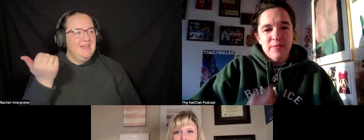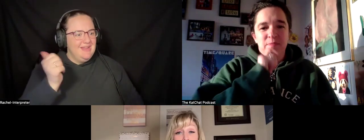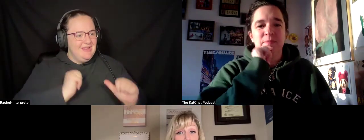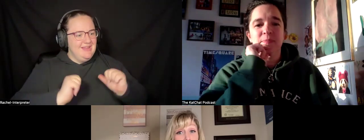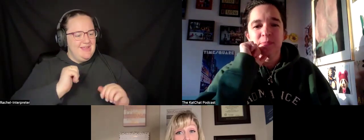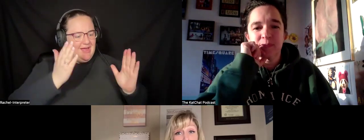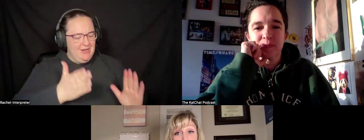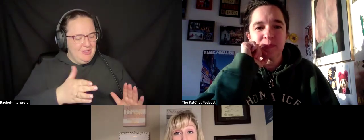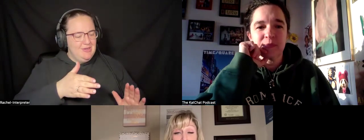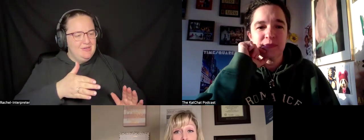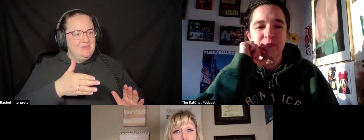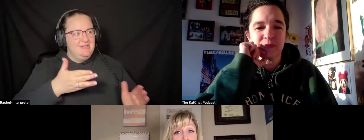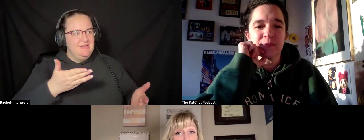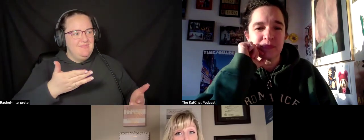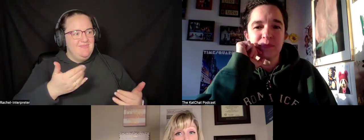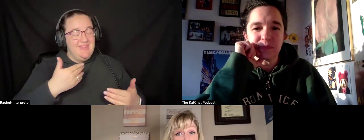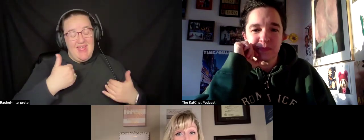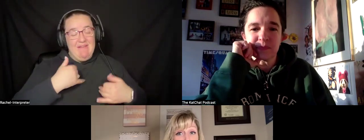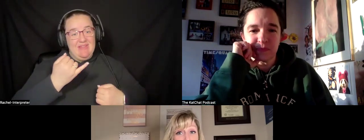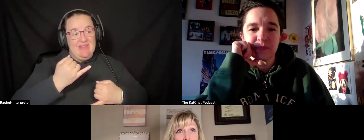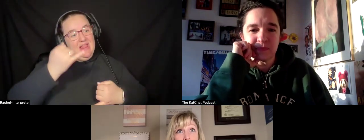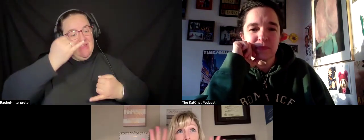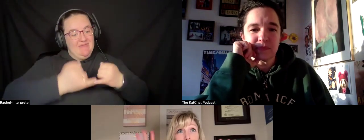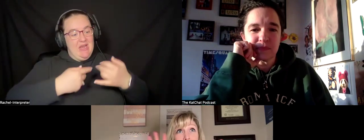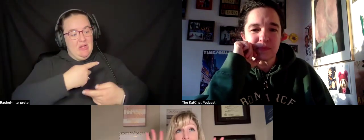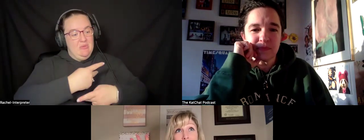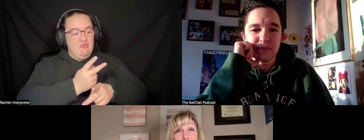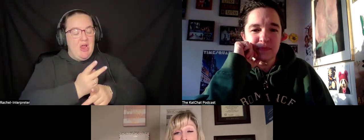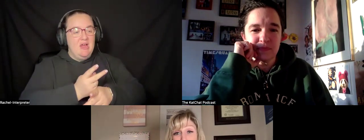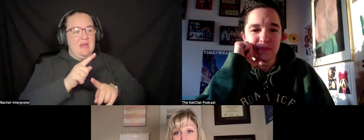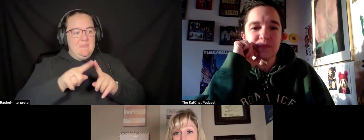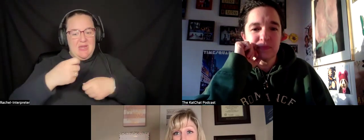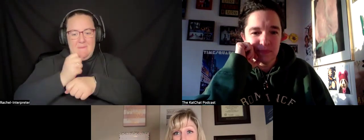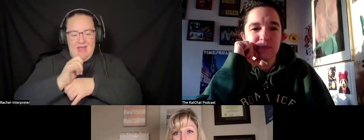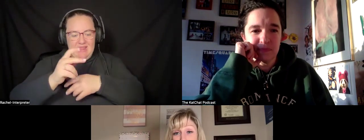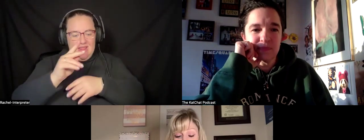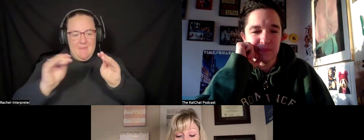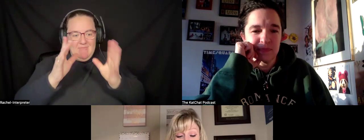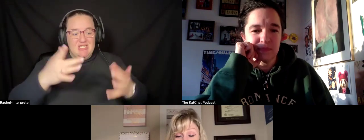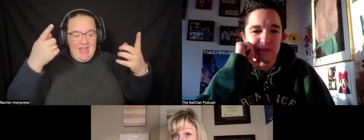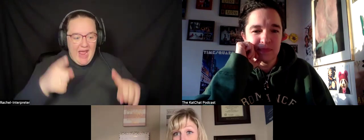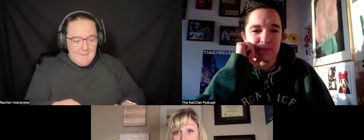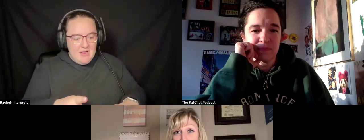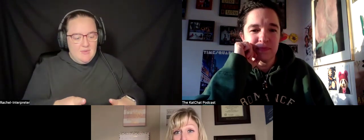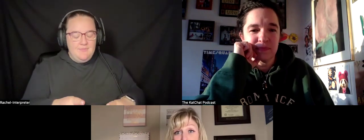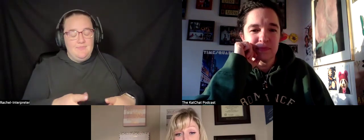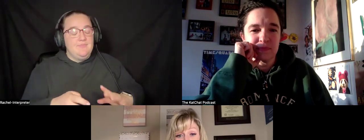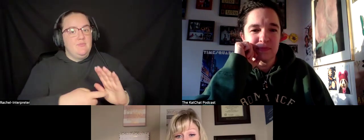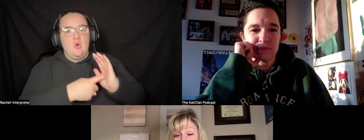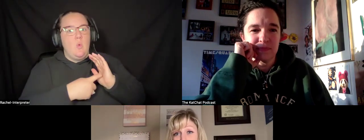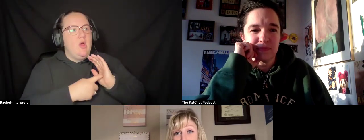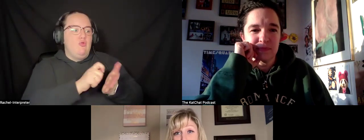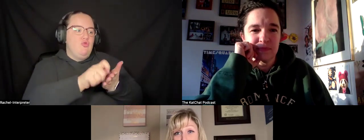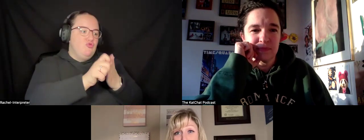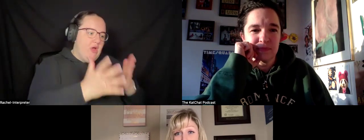actors get to kind of do the final product, but to make that magic happen, someone has to write it,